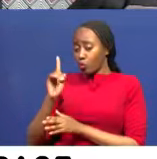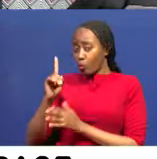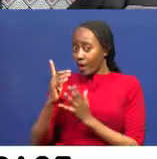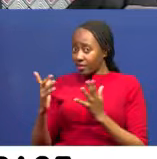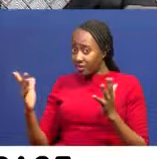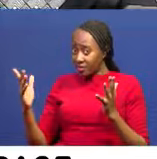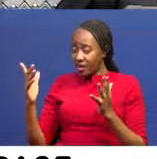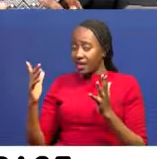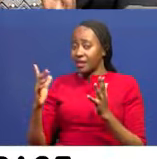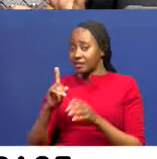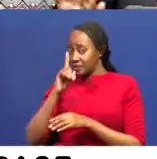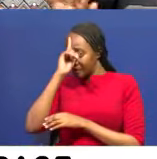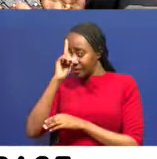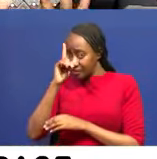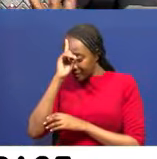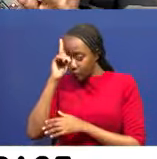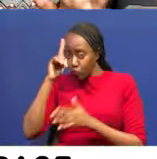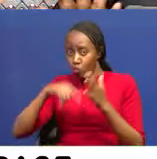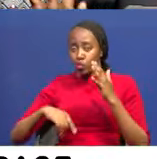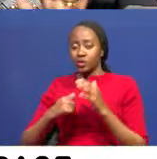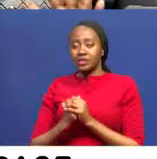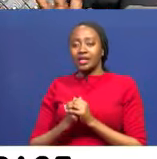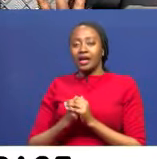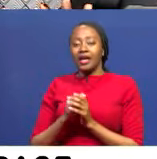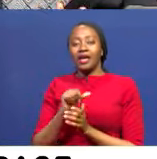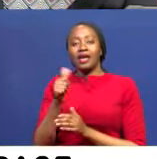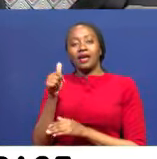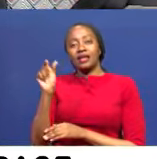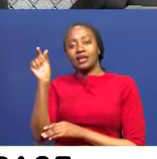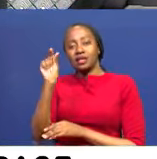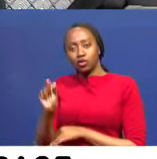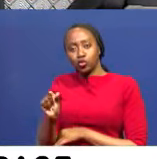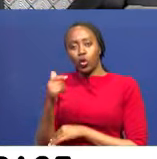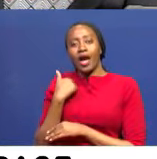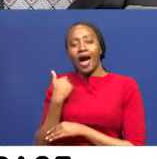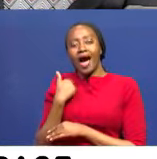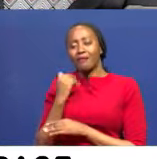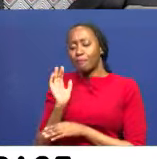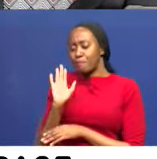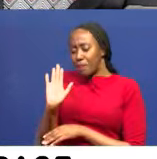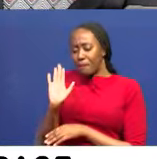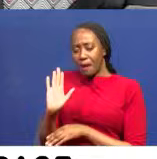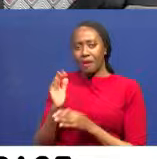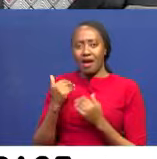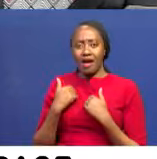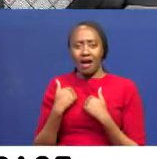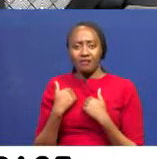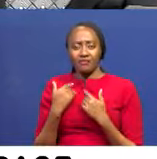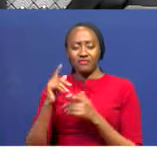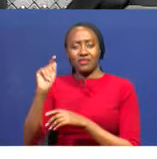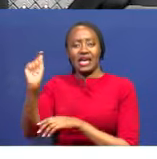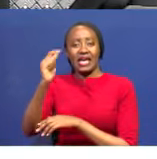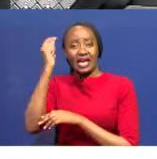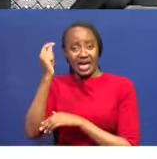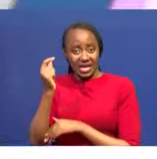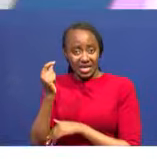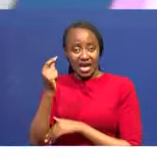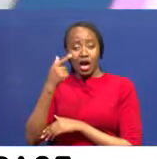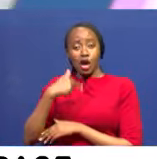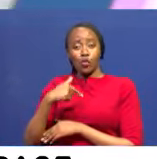critical is that every region has its niche. So in Kenya, we